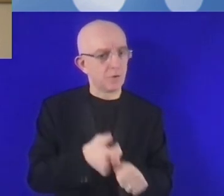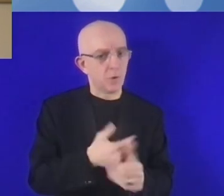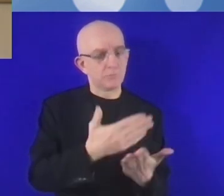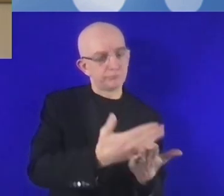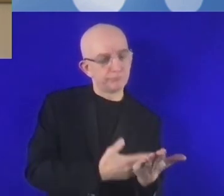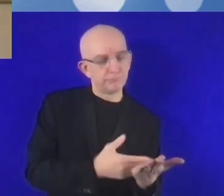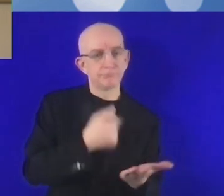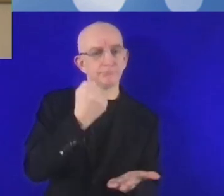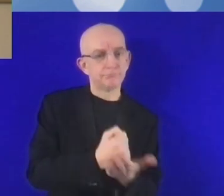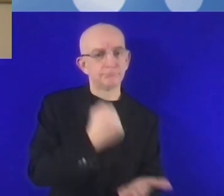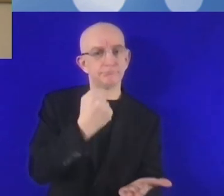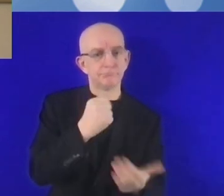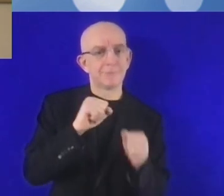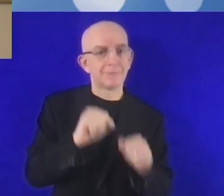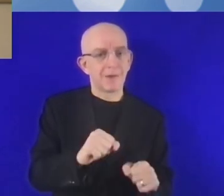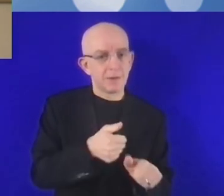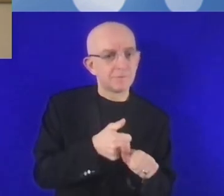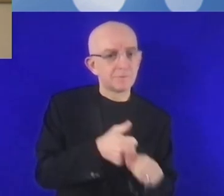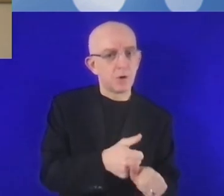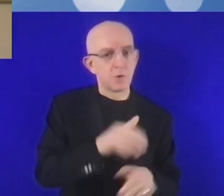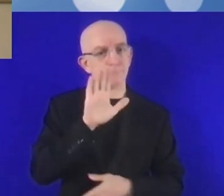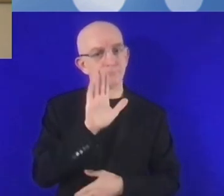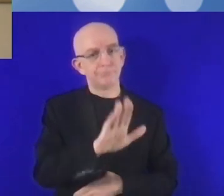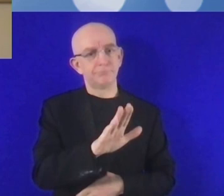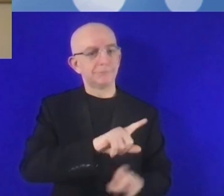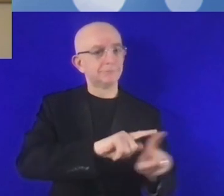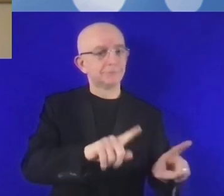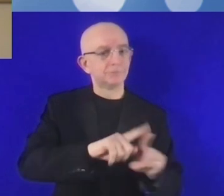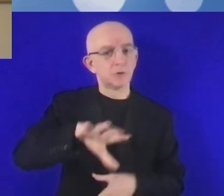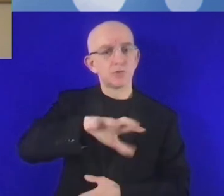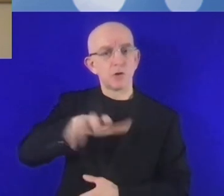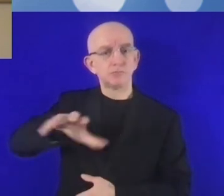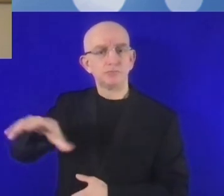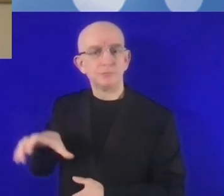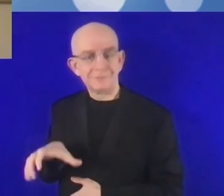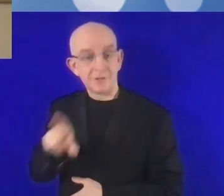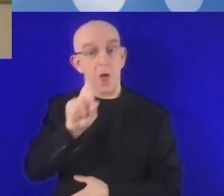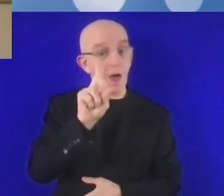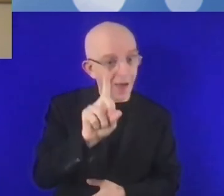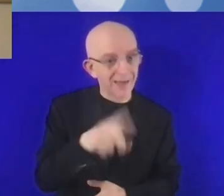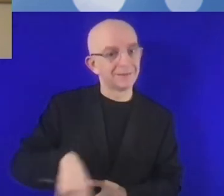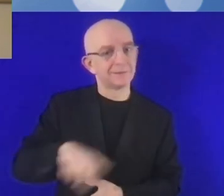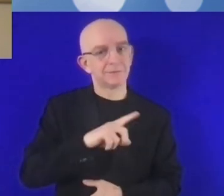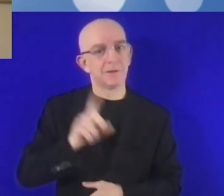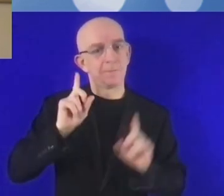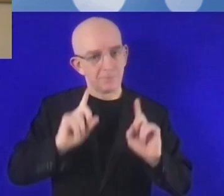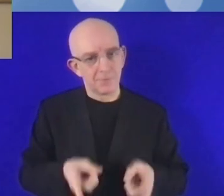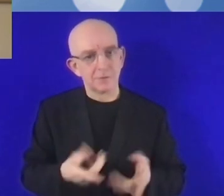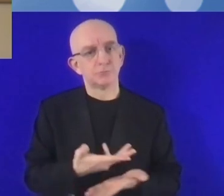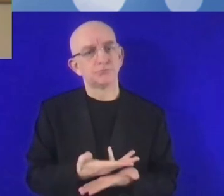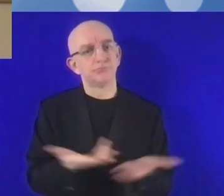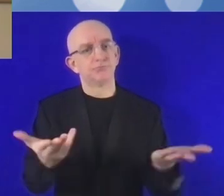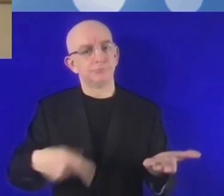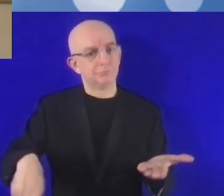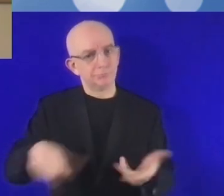internet freedoms, to enable commerce, to enable people to continue being educated, access to health, and so forth,